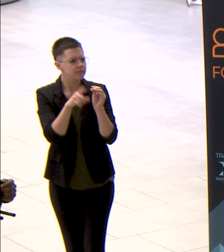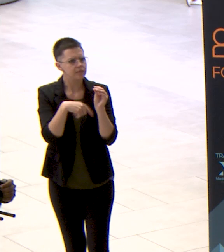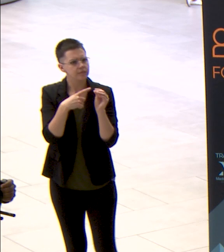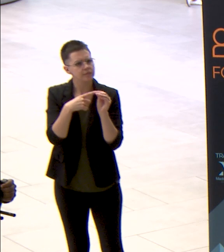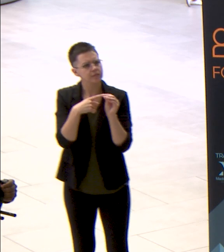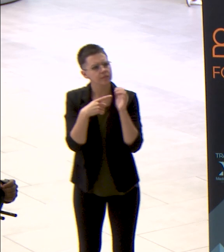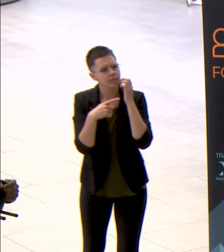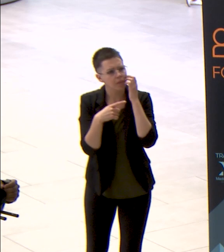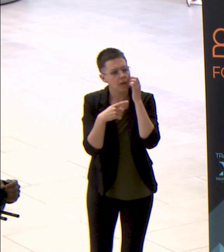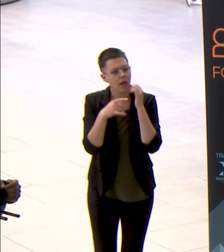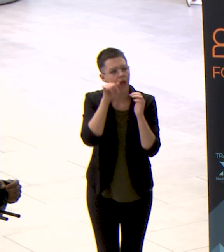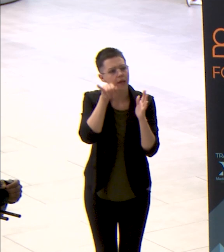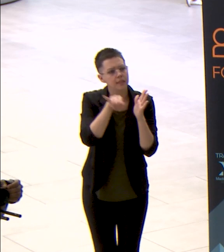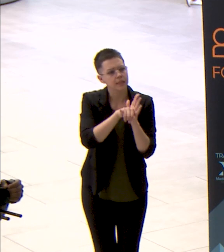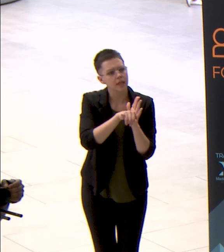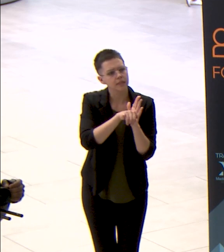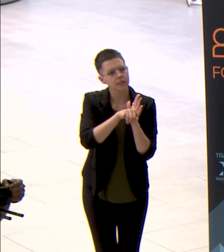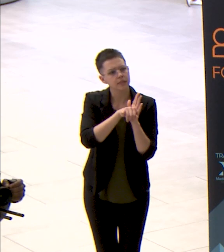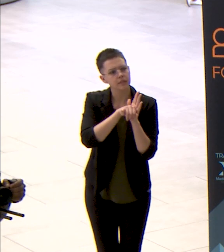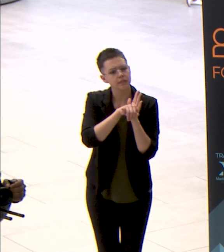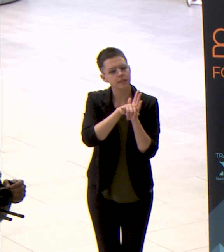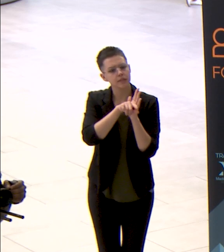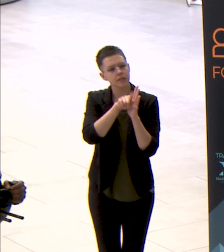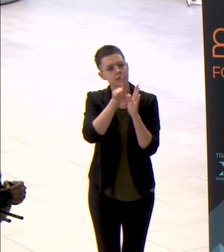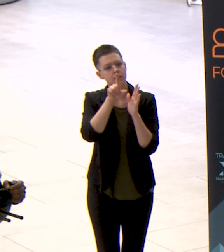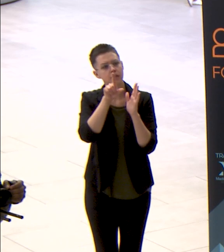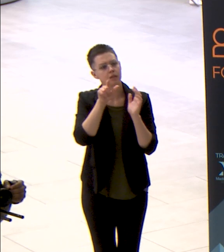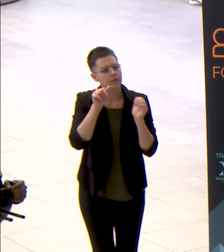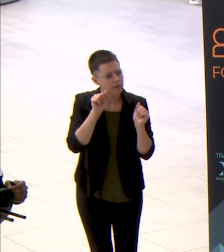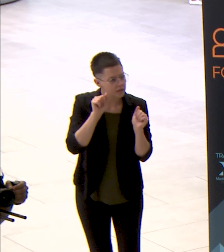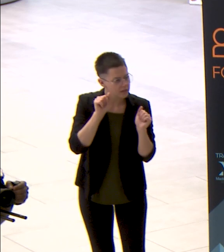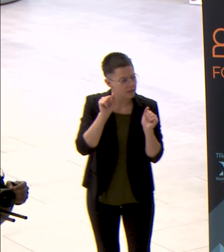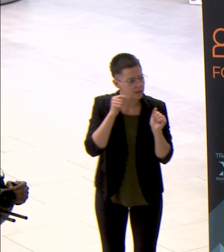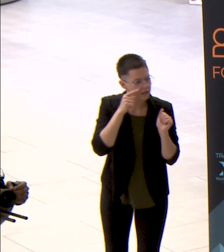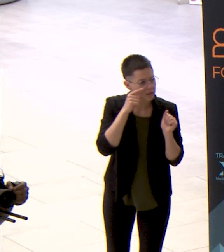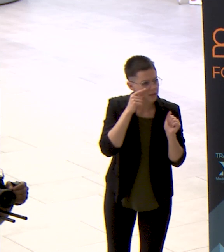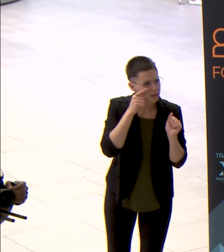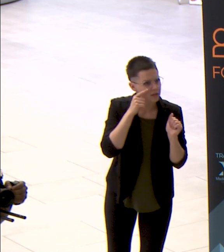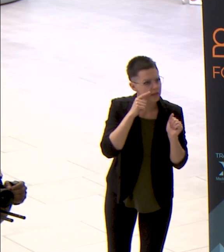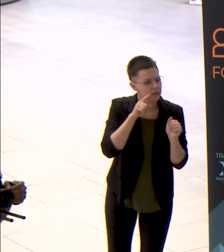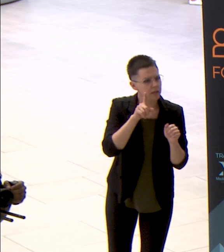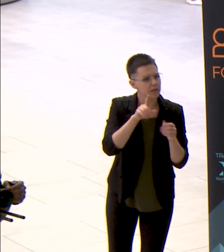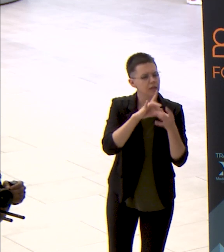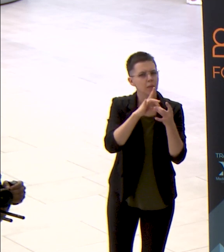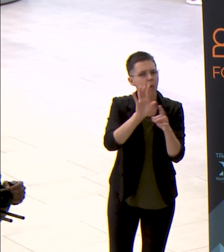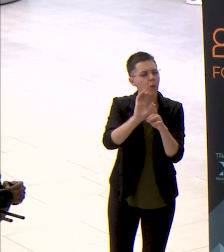coming from your identity, that you're able to make cultural jokes that others couldn't. You know, just wouldn't come across the same way.